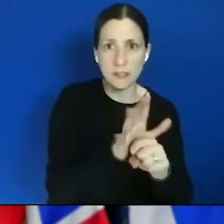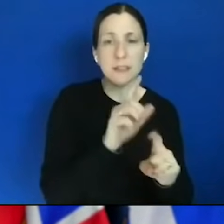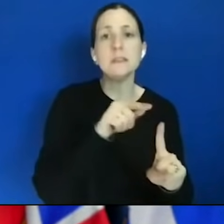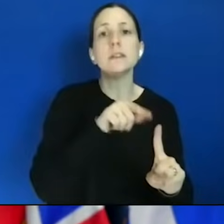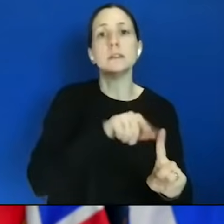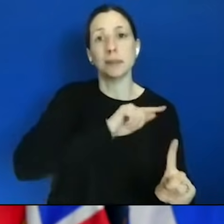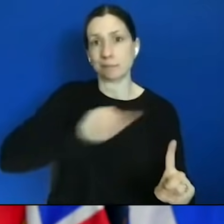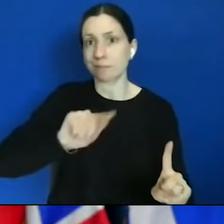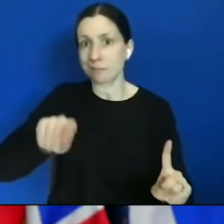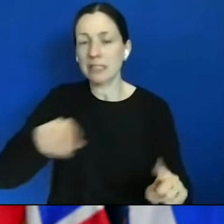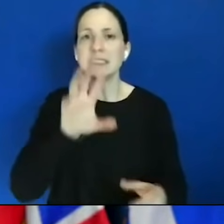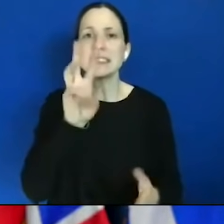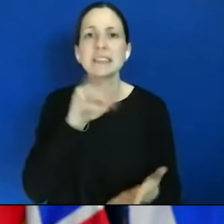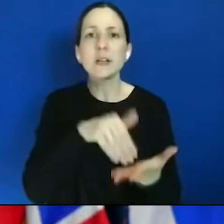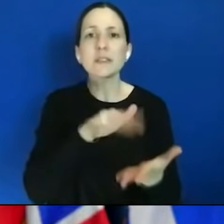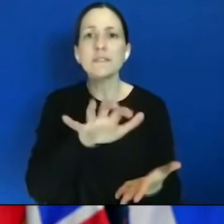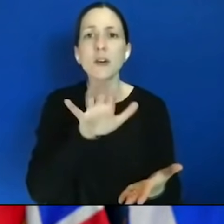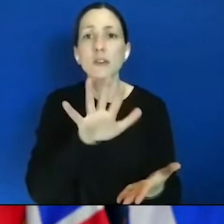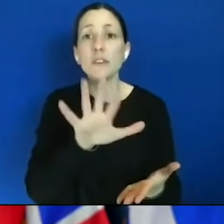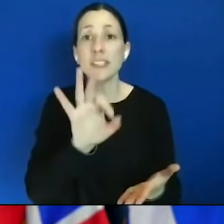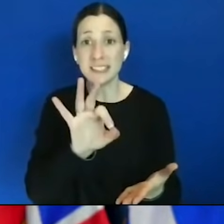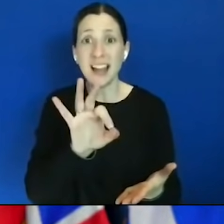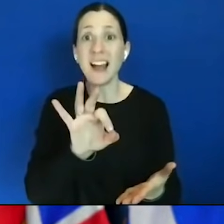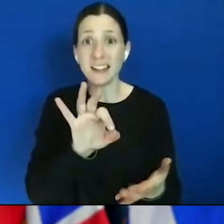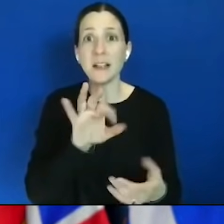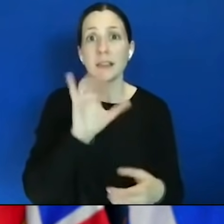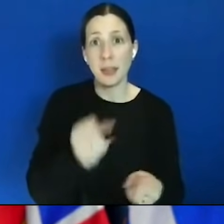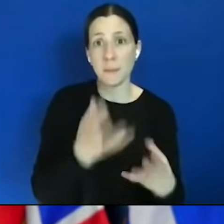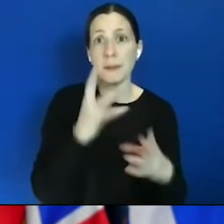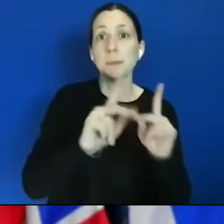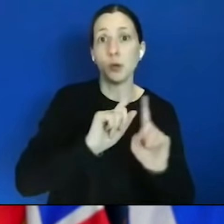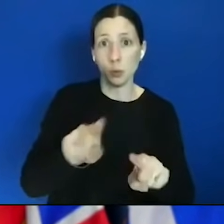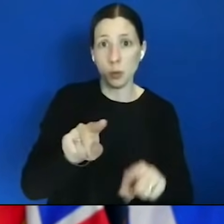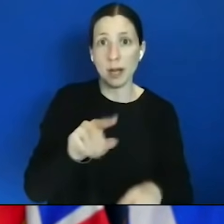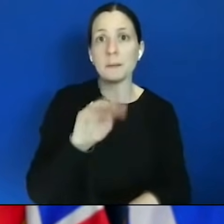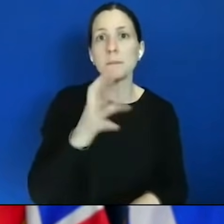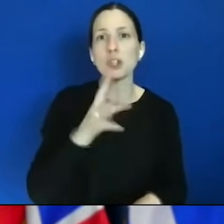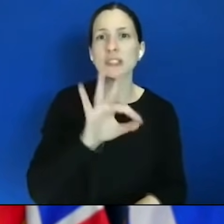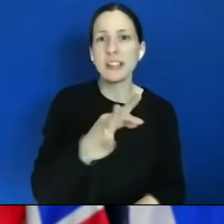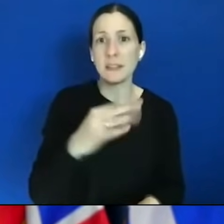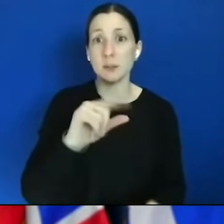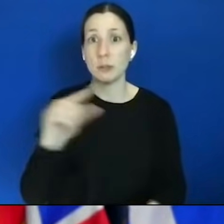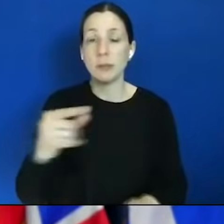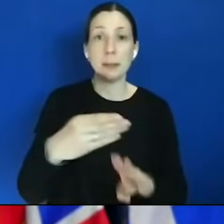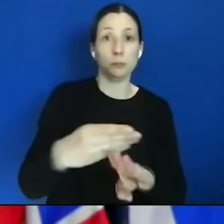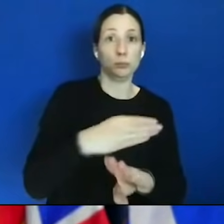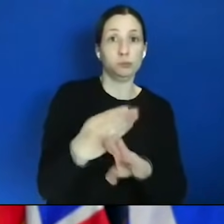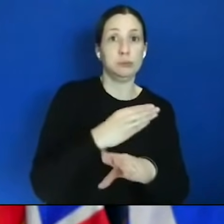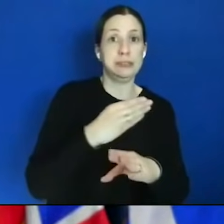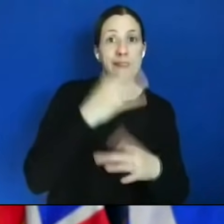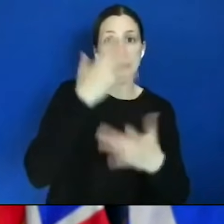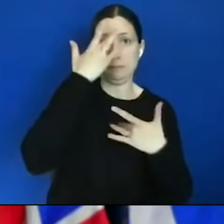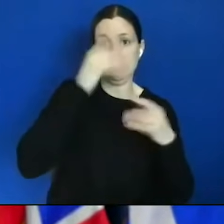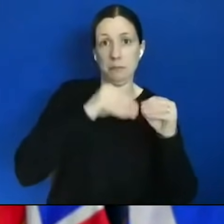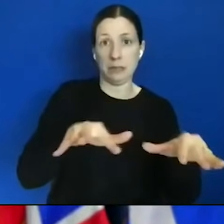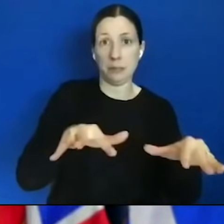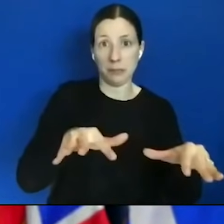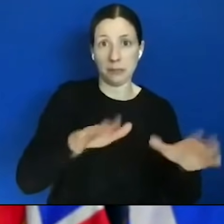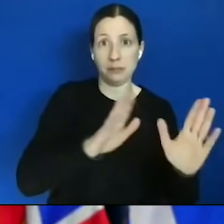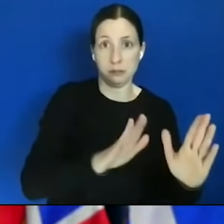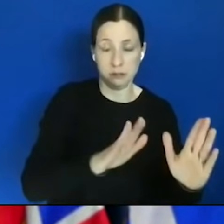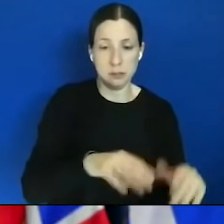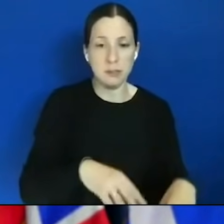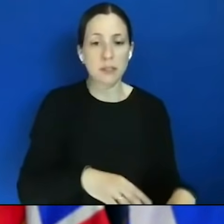6,559, which had been the number of people visiting emergency rooms on March 9th, 2020, which was a pre-pandemic level.